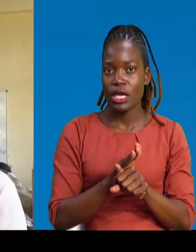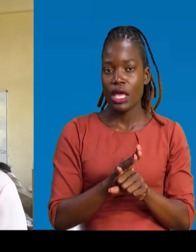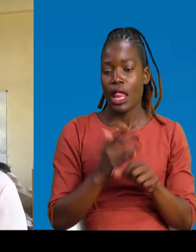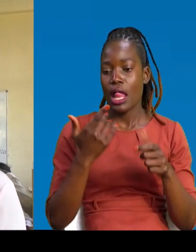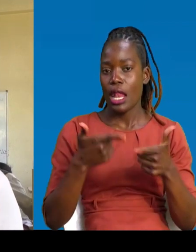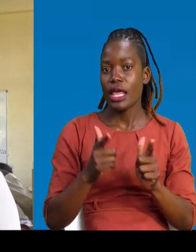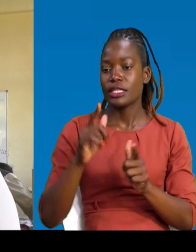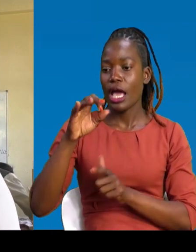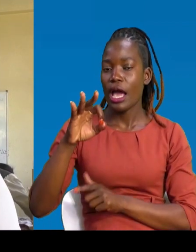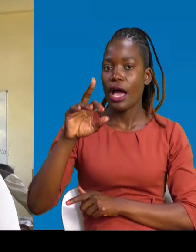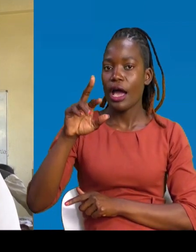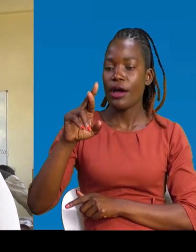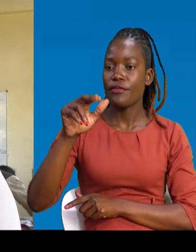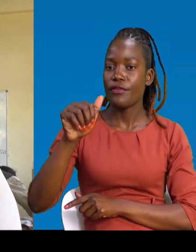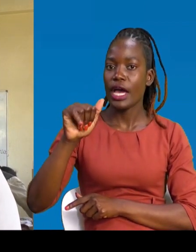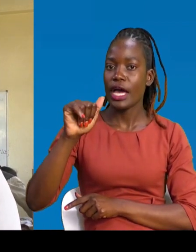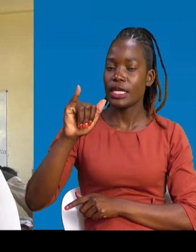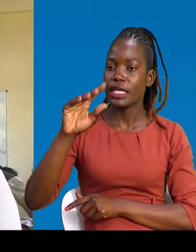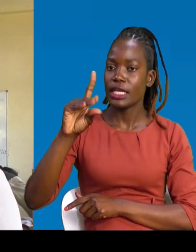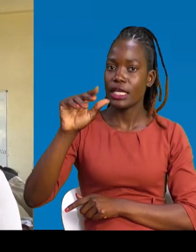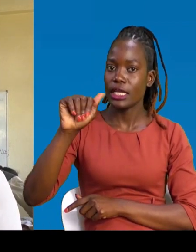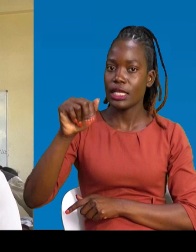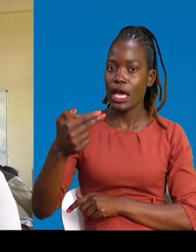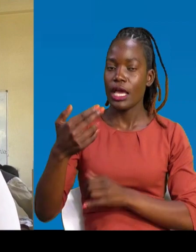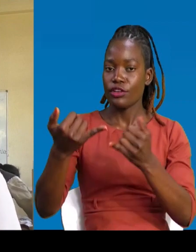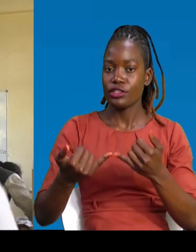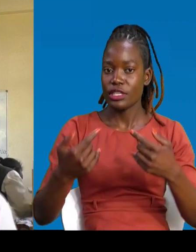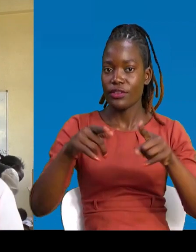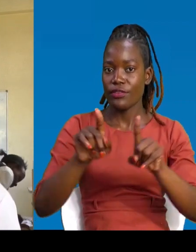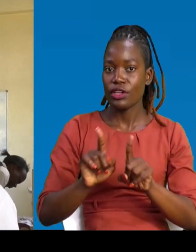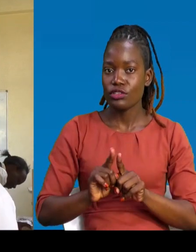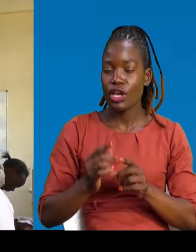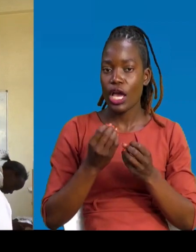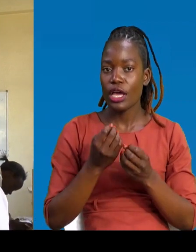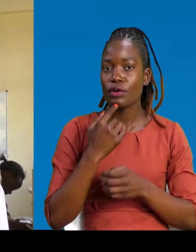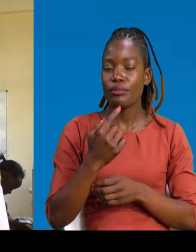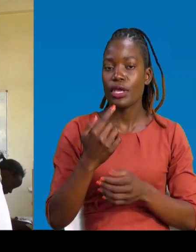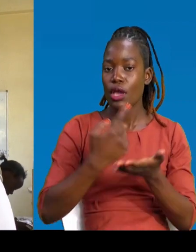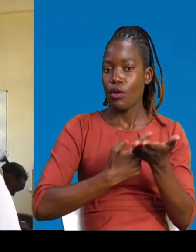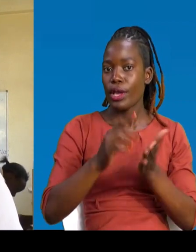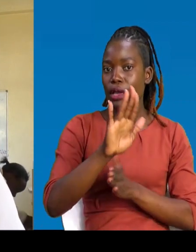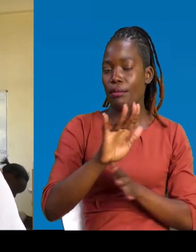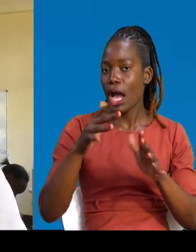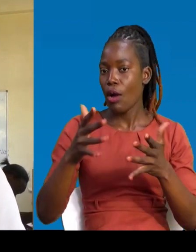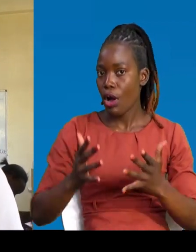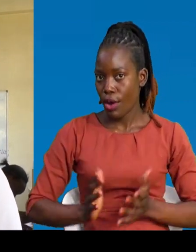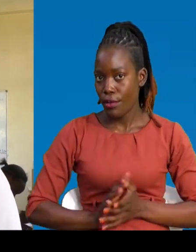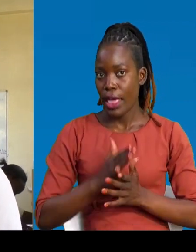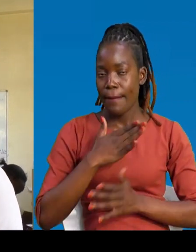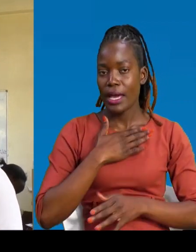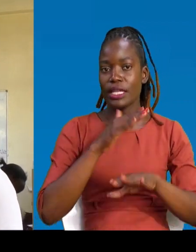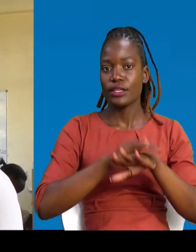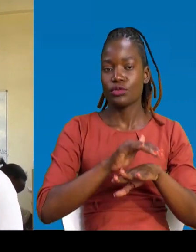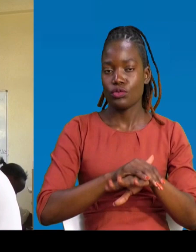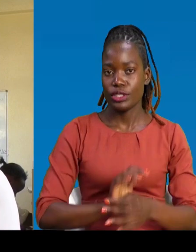her introduce herself. Atuambie vile wiki yake imekuwa, yangu imekuwa poa, sijui yako imekuwaje. Wacha Farida